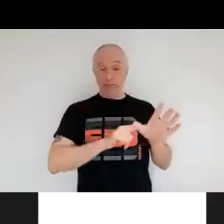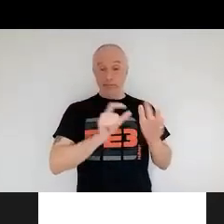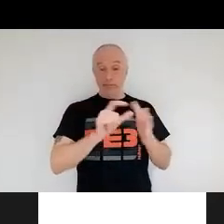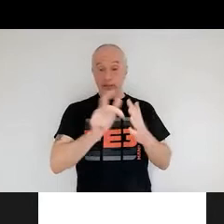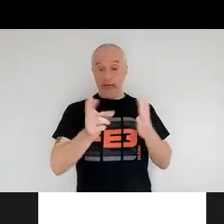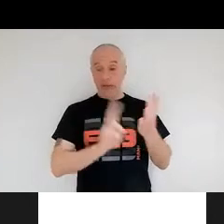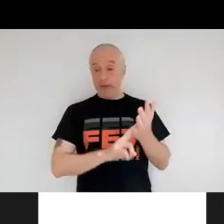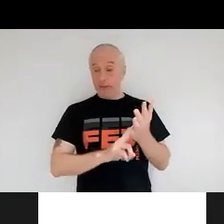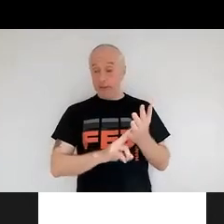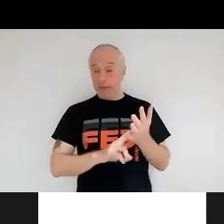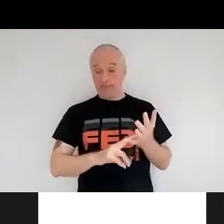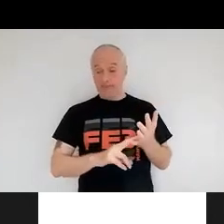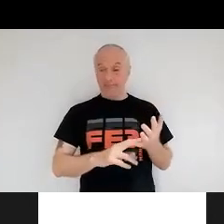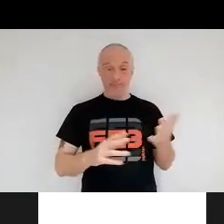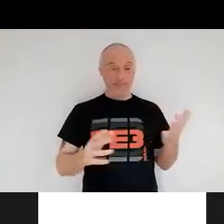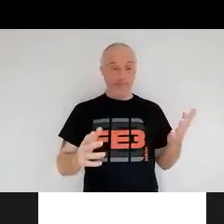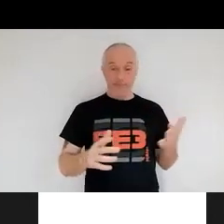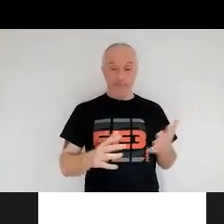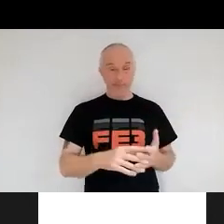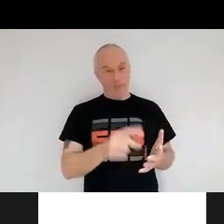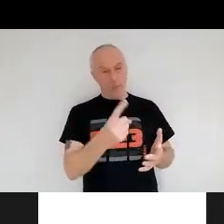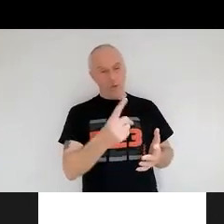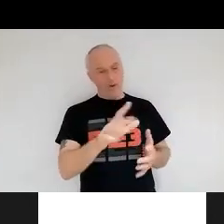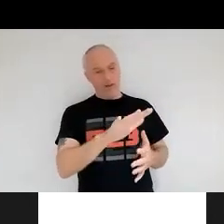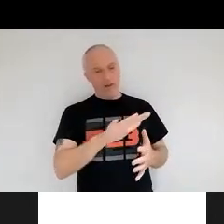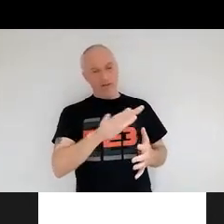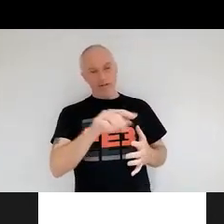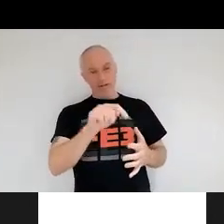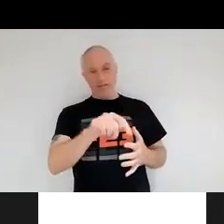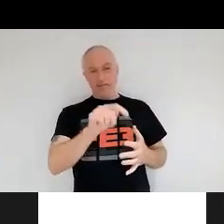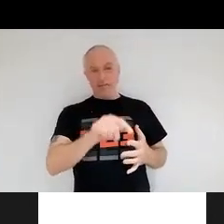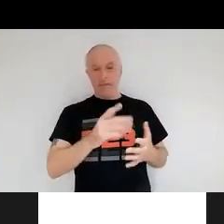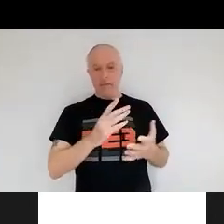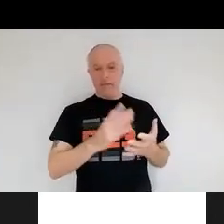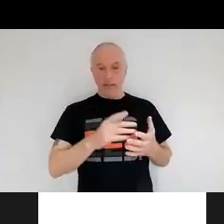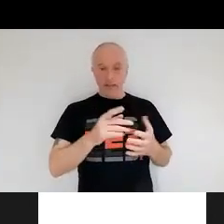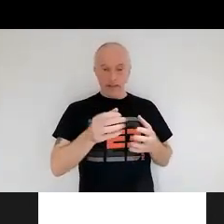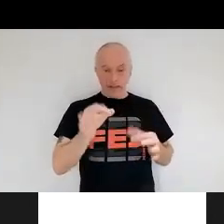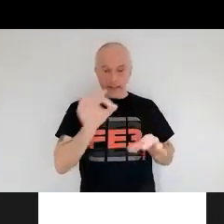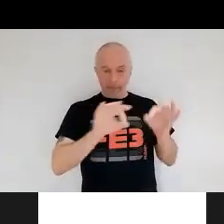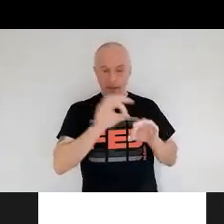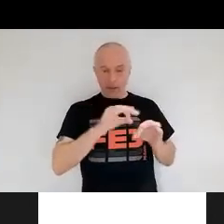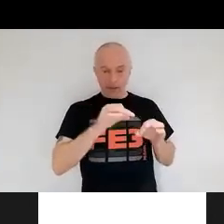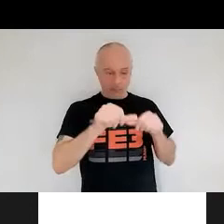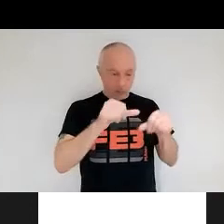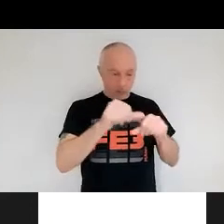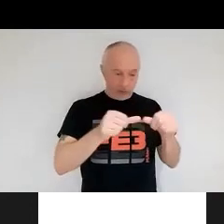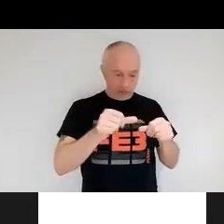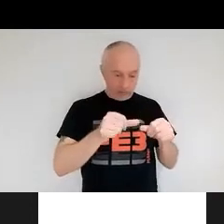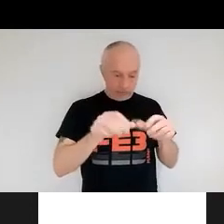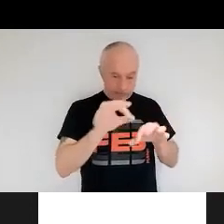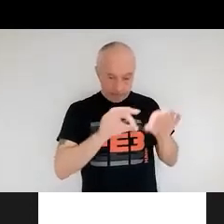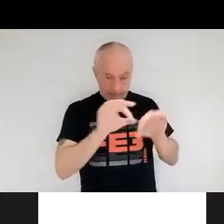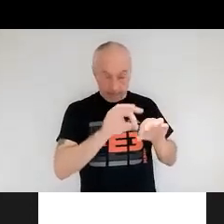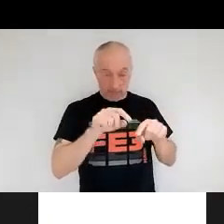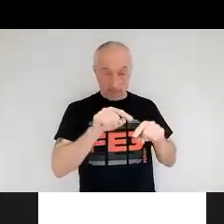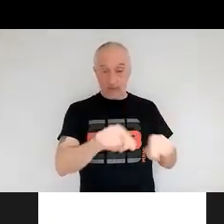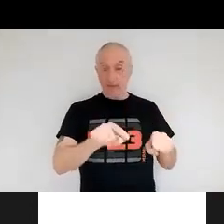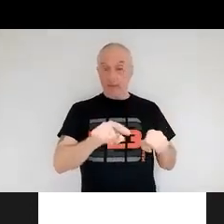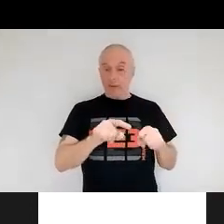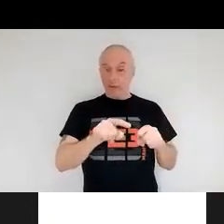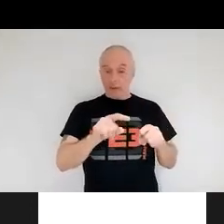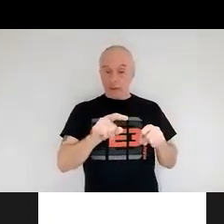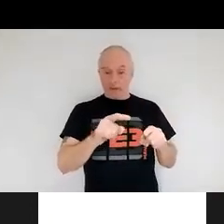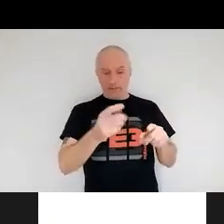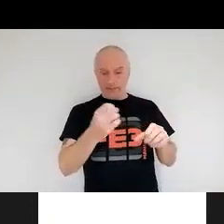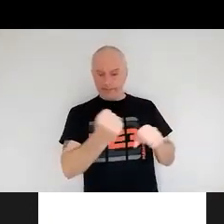that exists is that which exists within chemical processing. So principally, this is for the production of